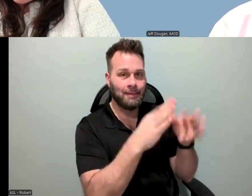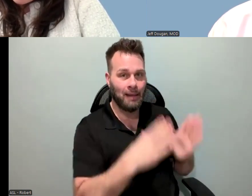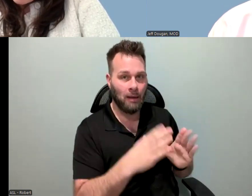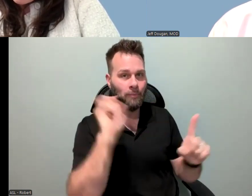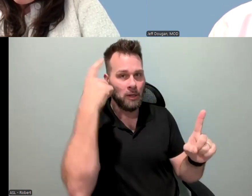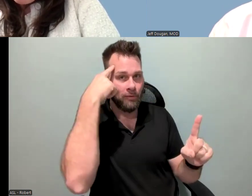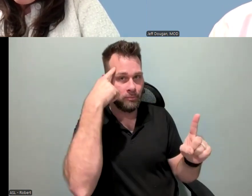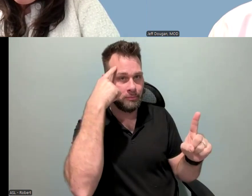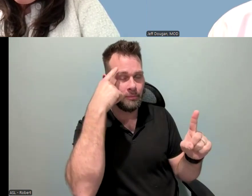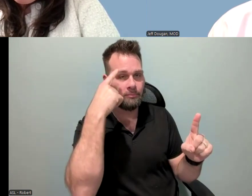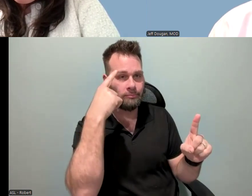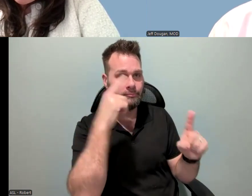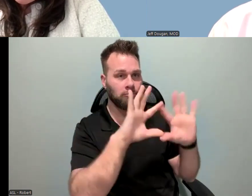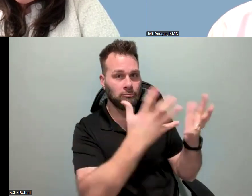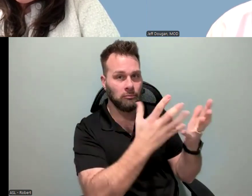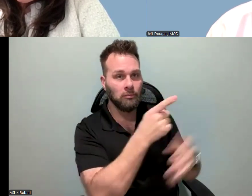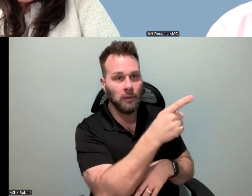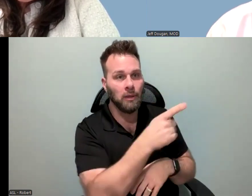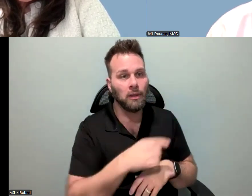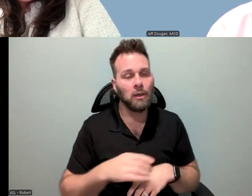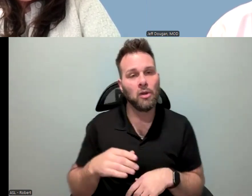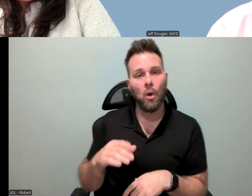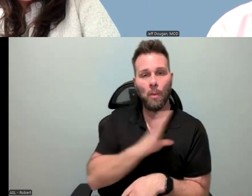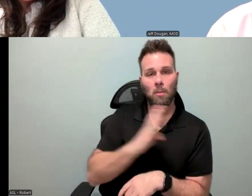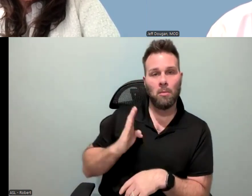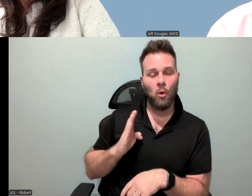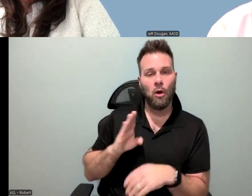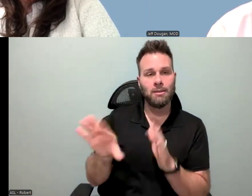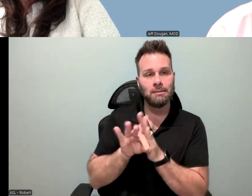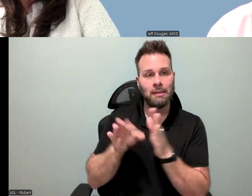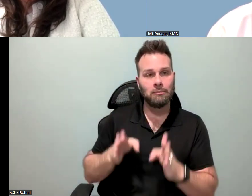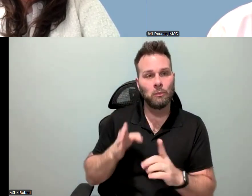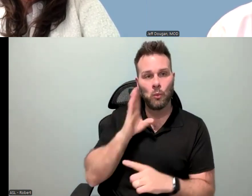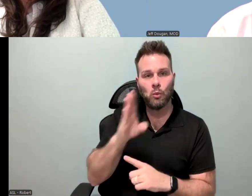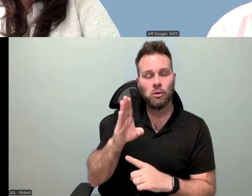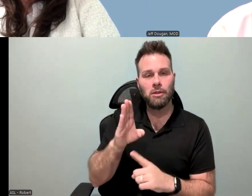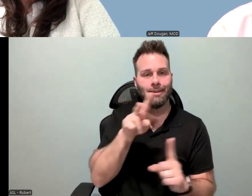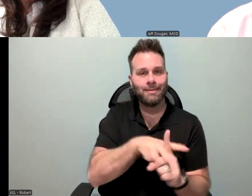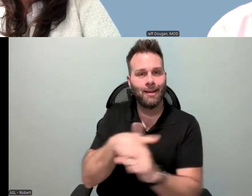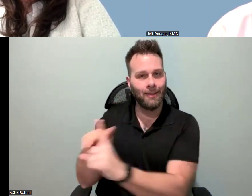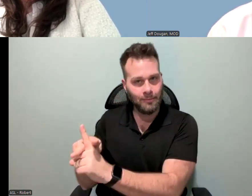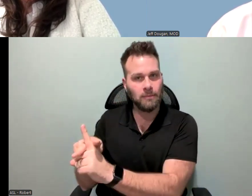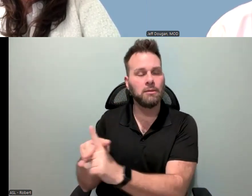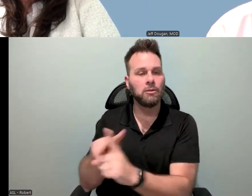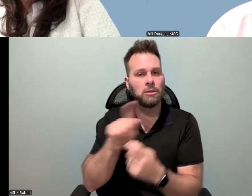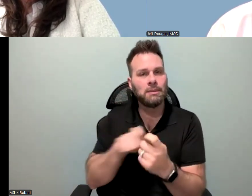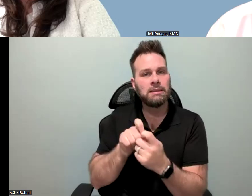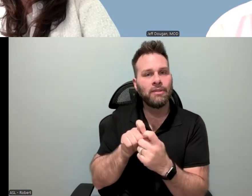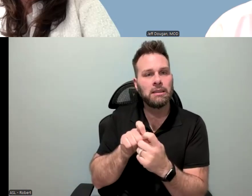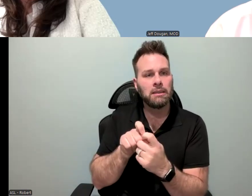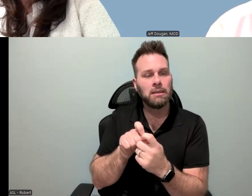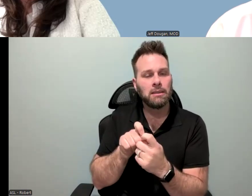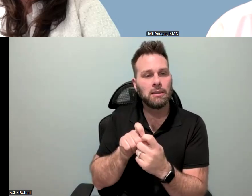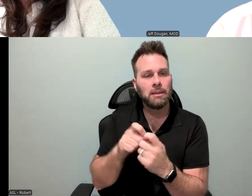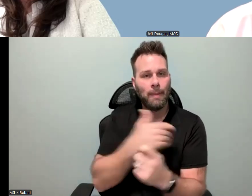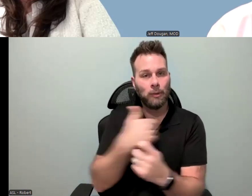select board. So typically, a board of selectmen will assign certain members to be the liaison to the Commission